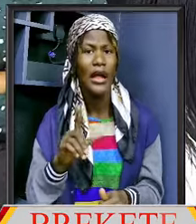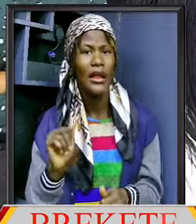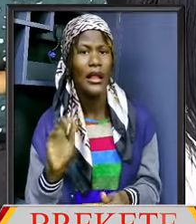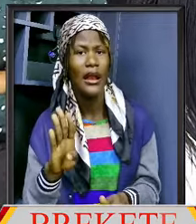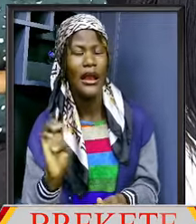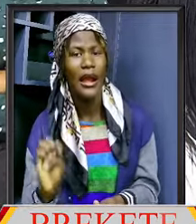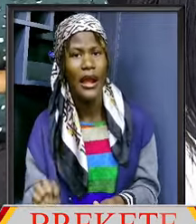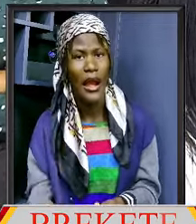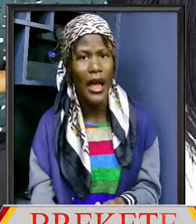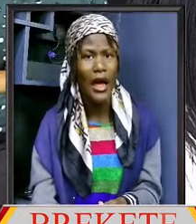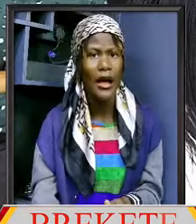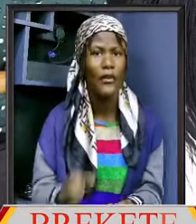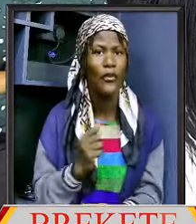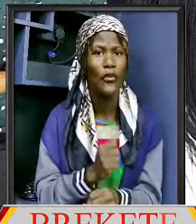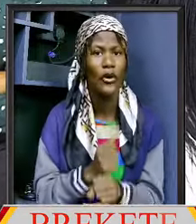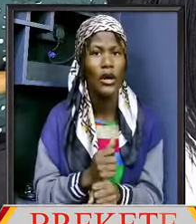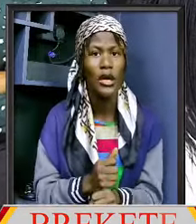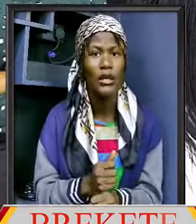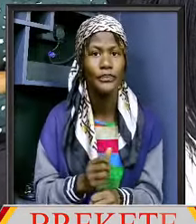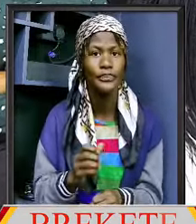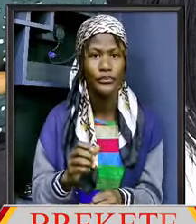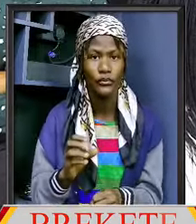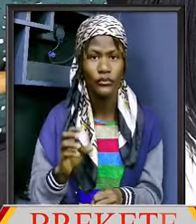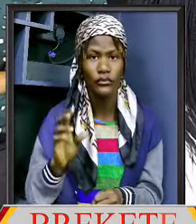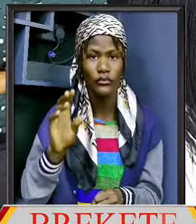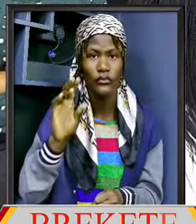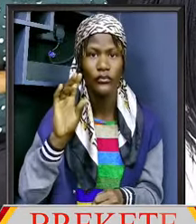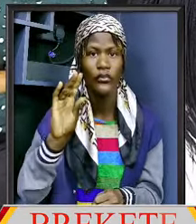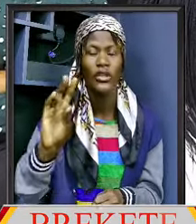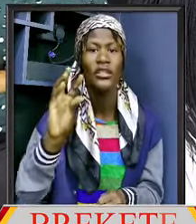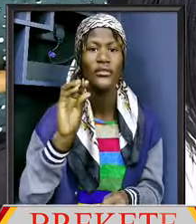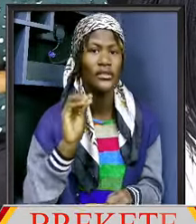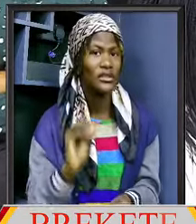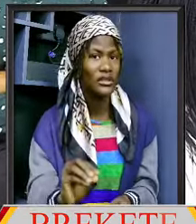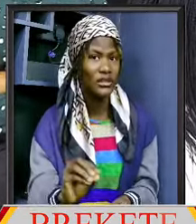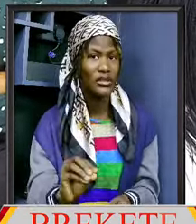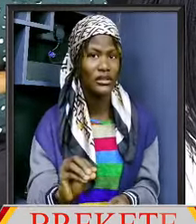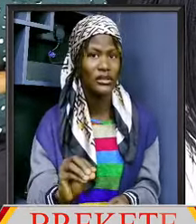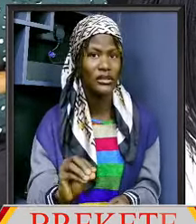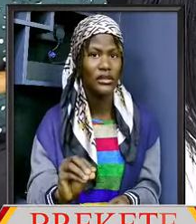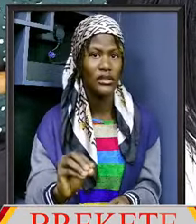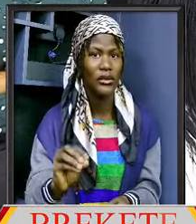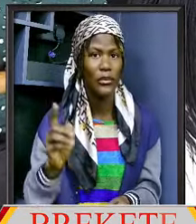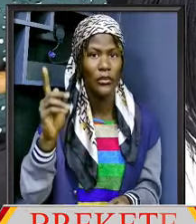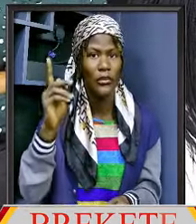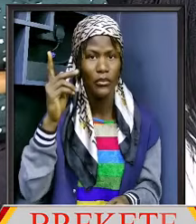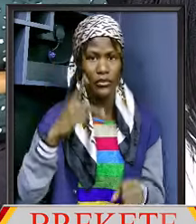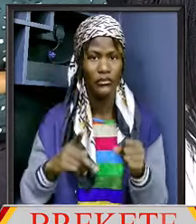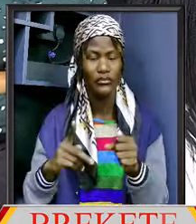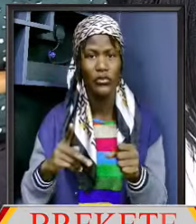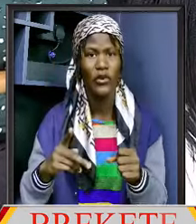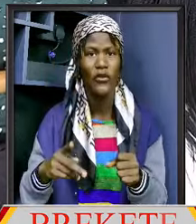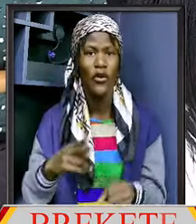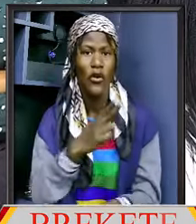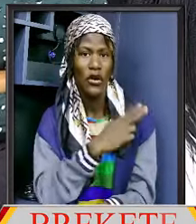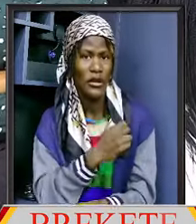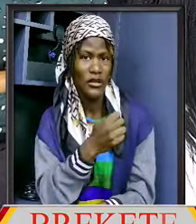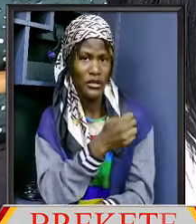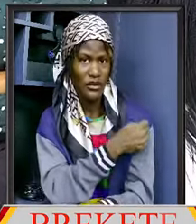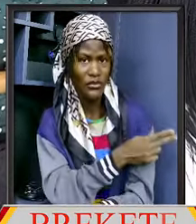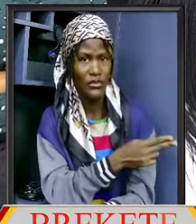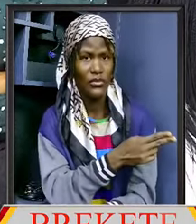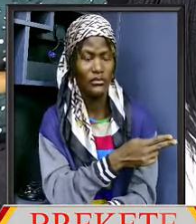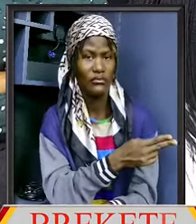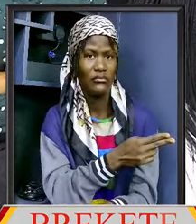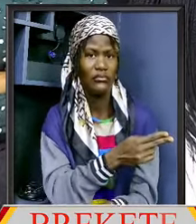say 70% of the money where hospital they make now from lab they come. Now it be the